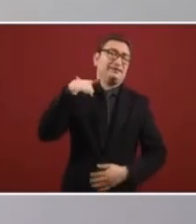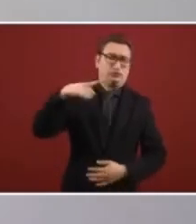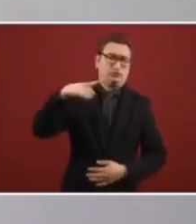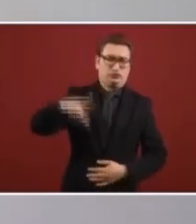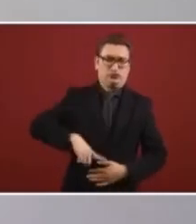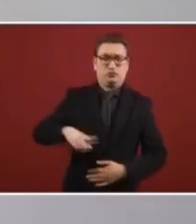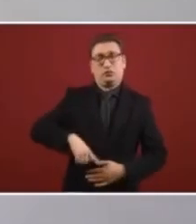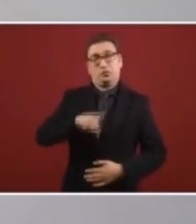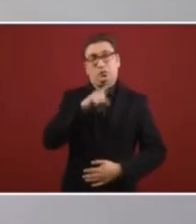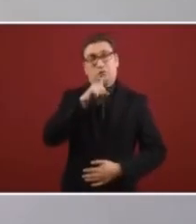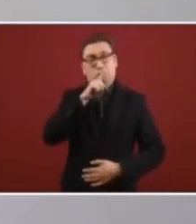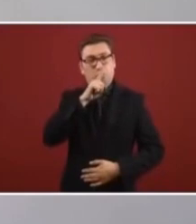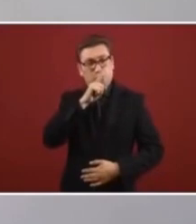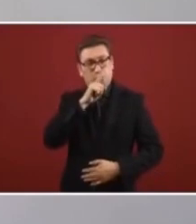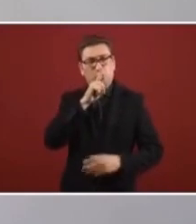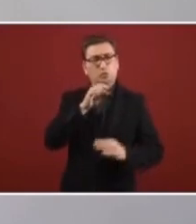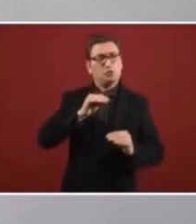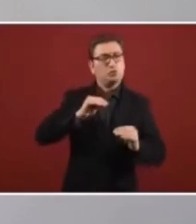quiet